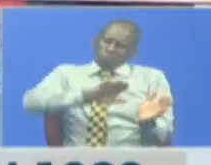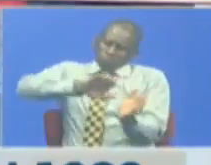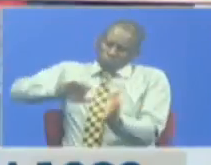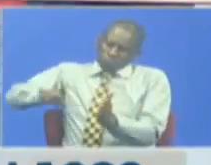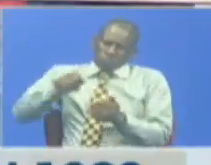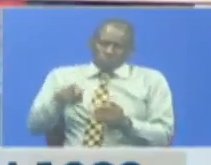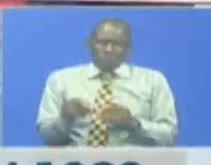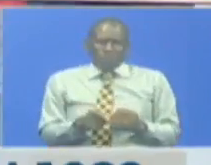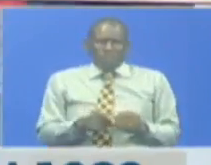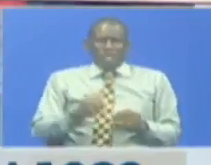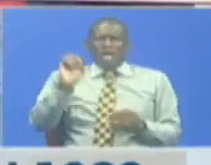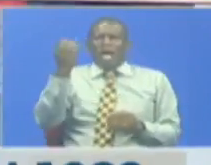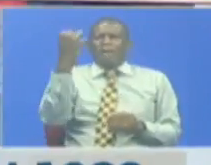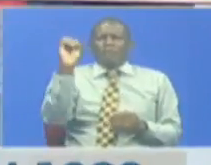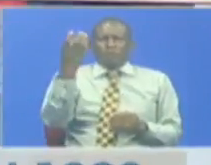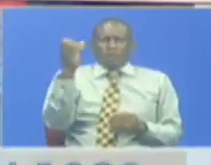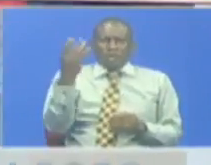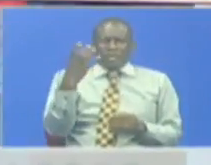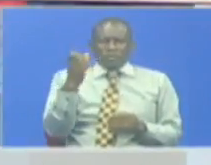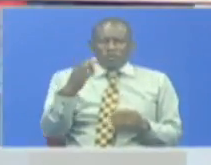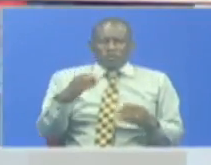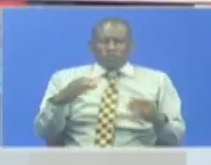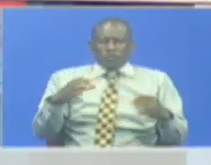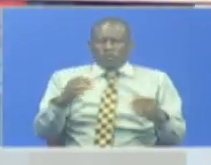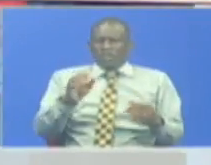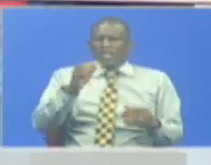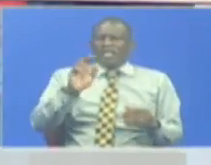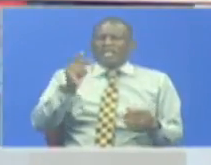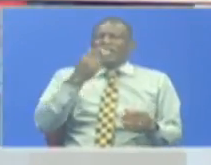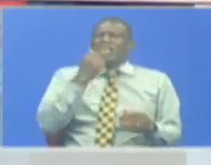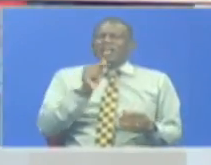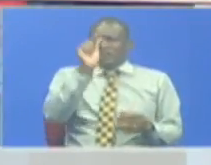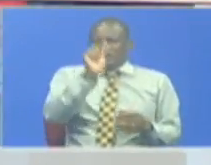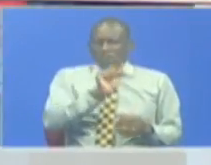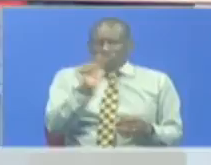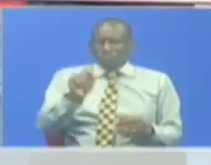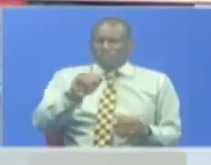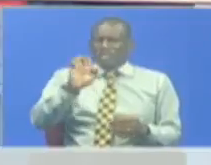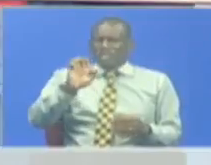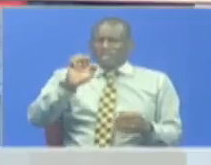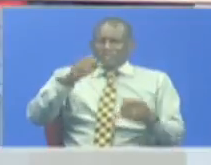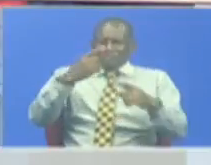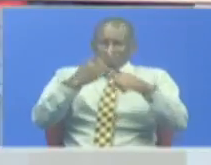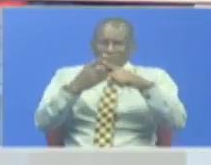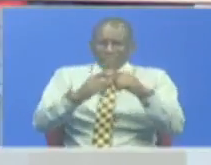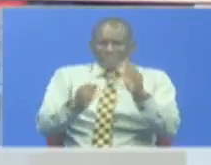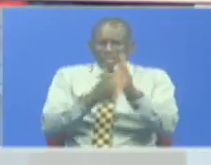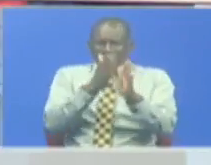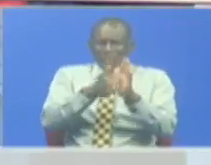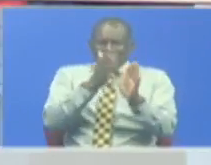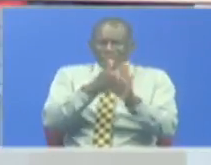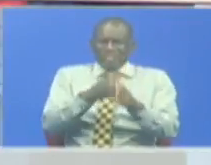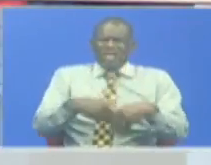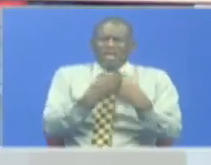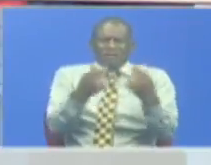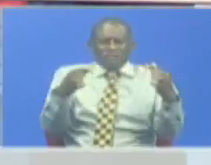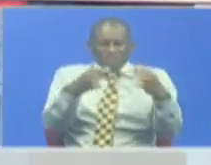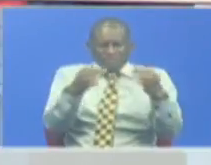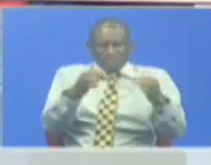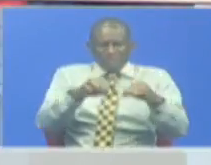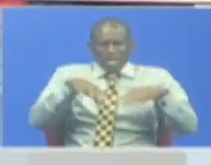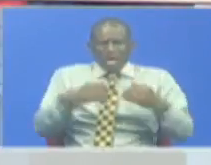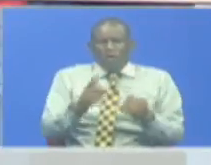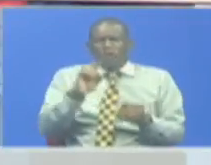Kitengo cha ambulensi cha shirika la msalaba mwekundu maarufu kama E+ Emergency kimetoa maelezo ya jinsi moja